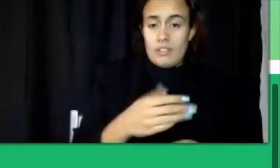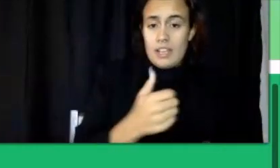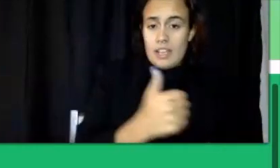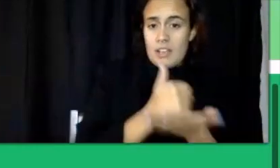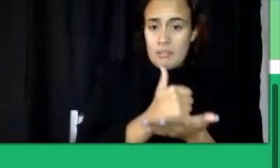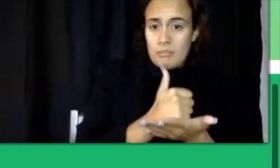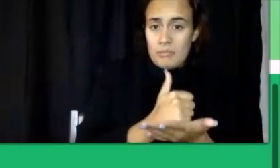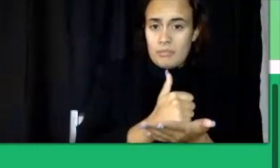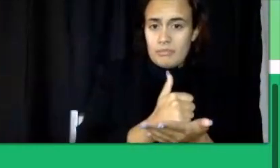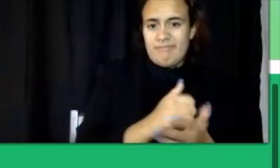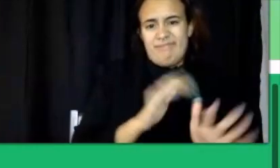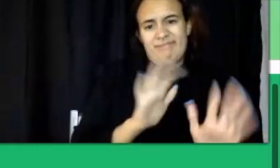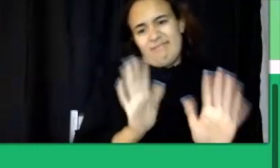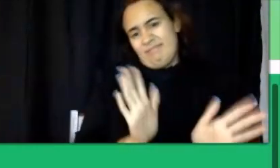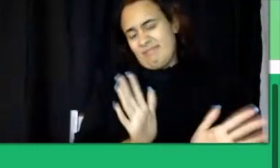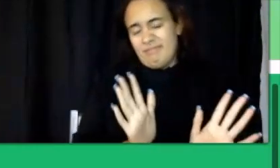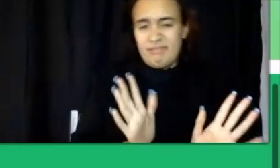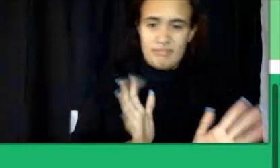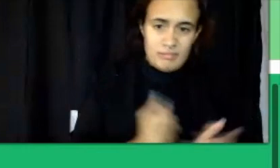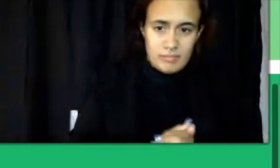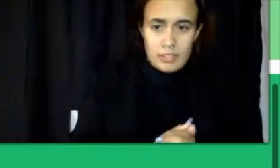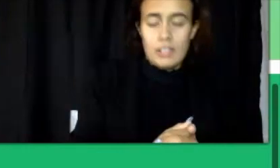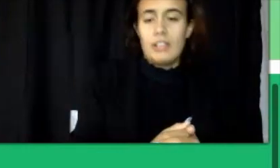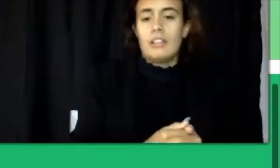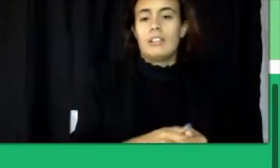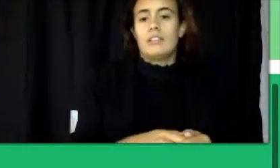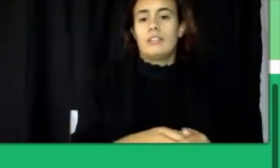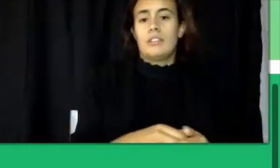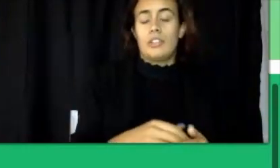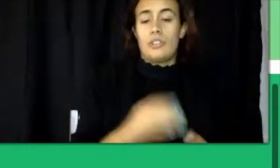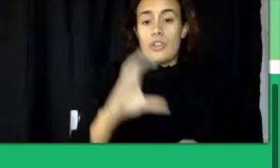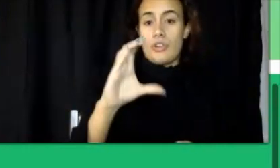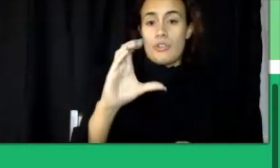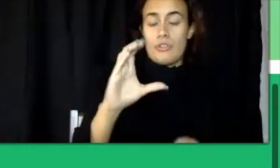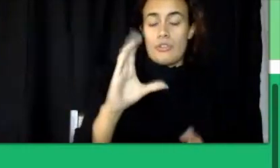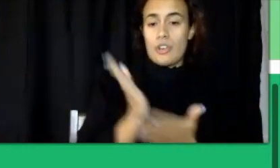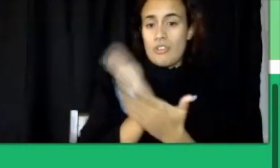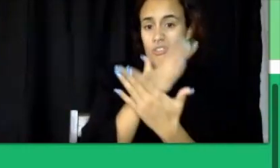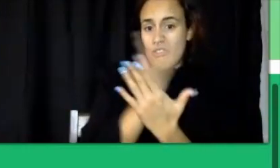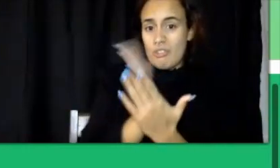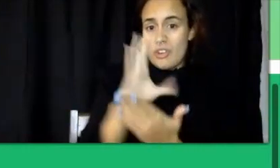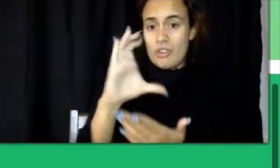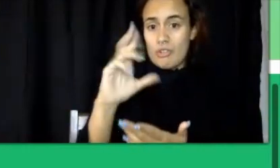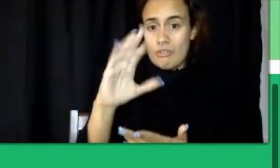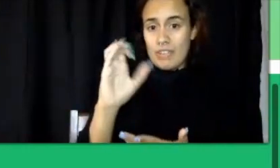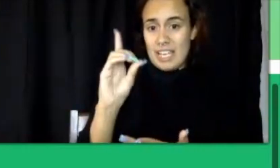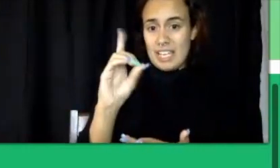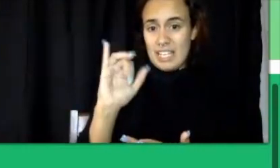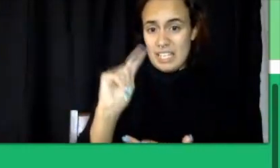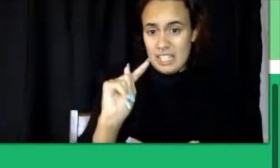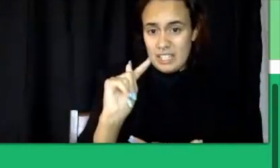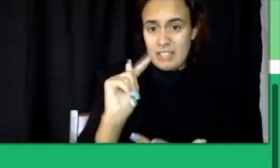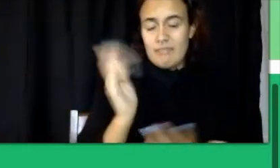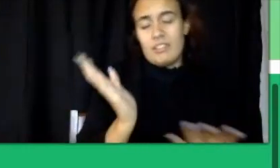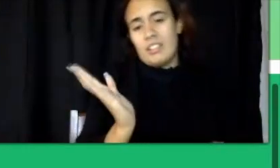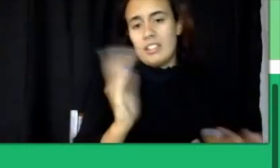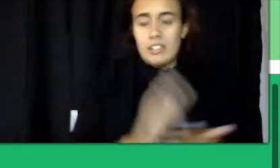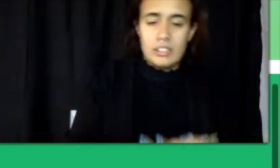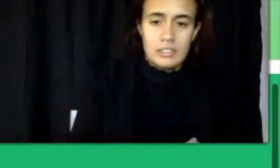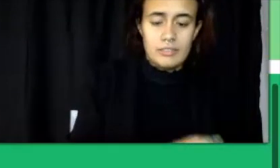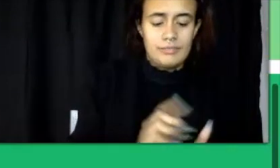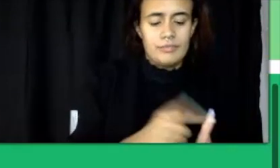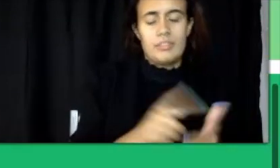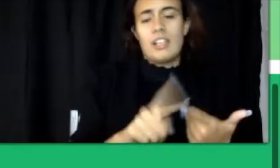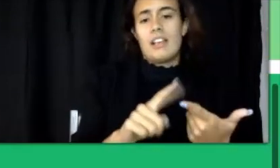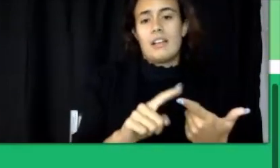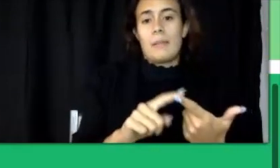for a situation that's beyond your control. Literally don't worry about your credit right now because a lot of people are hurting. It'll bounce back, and just please vote. Just get